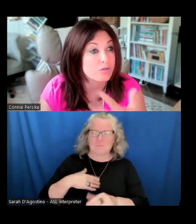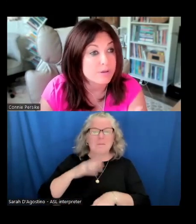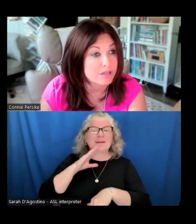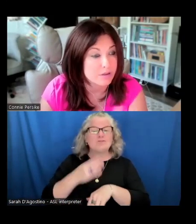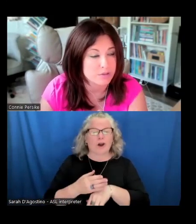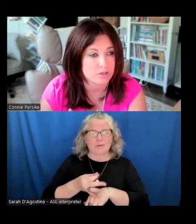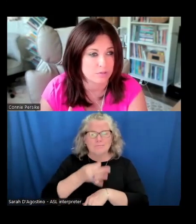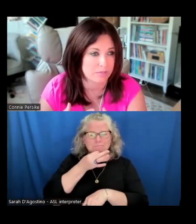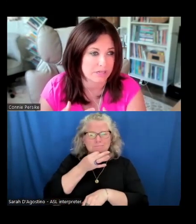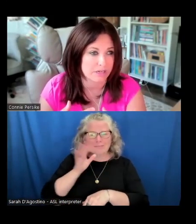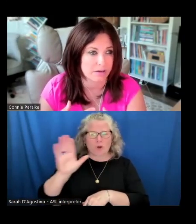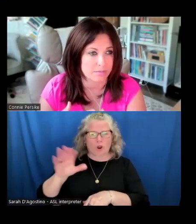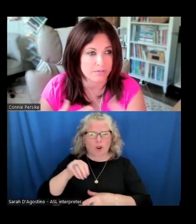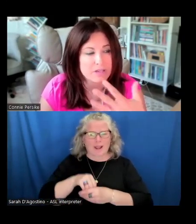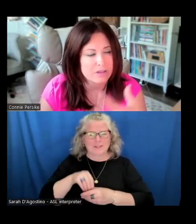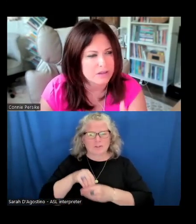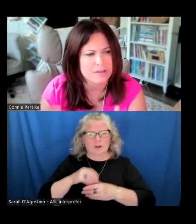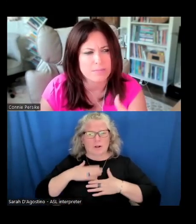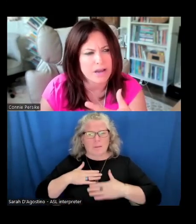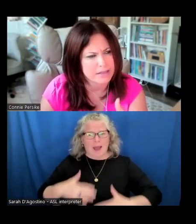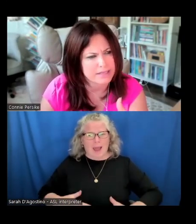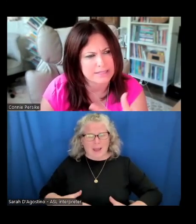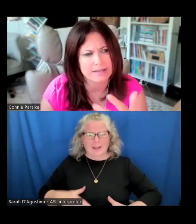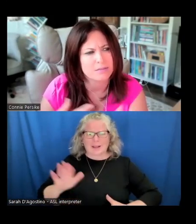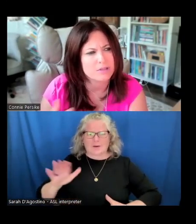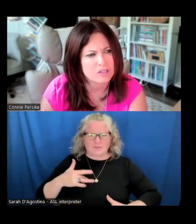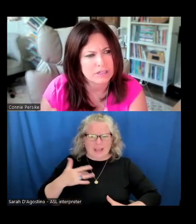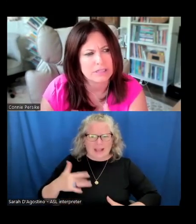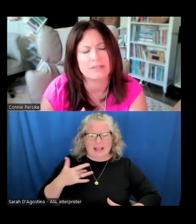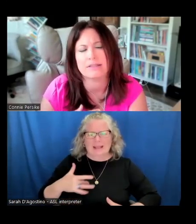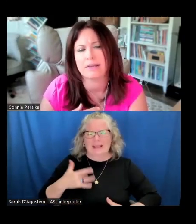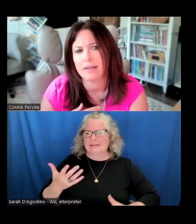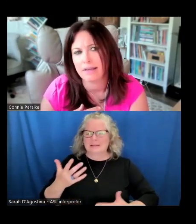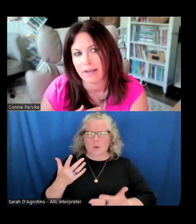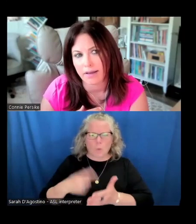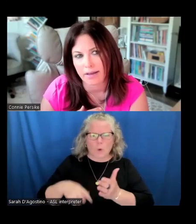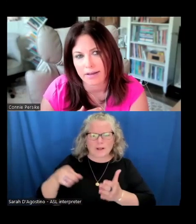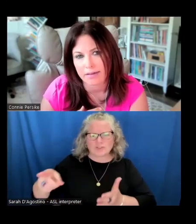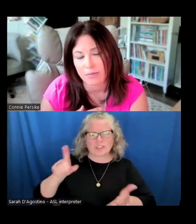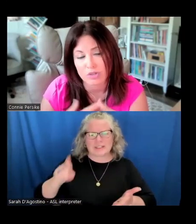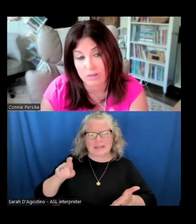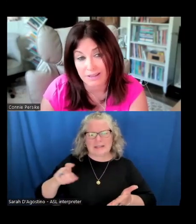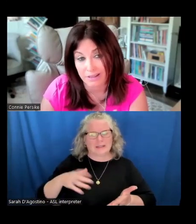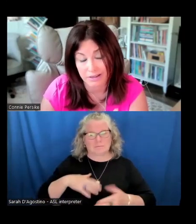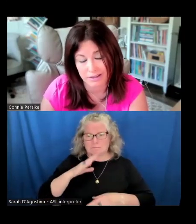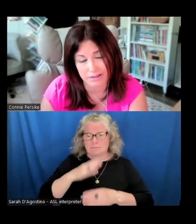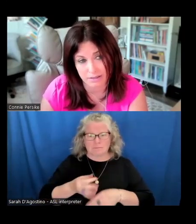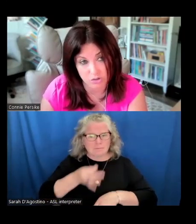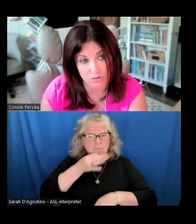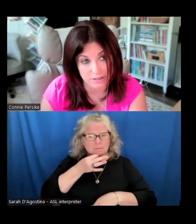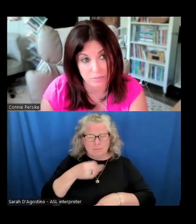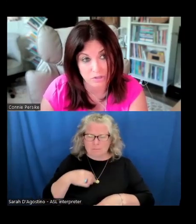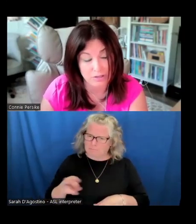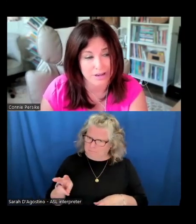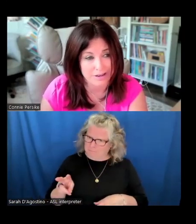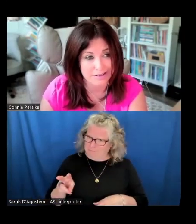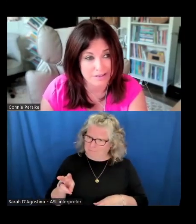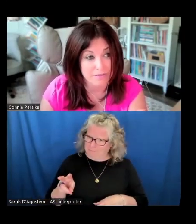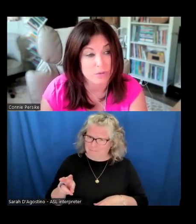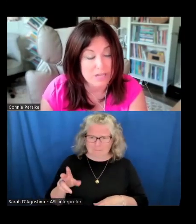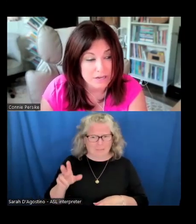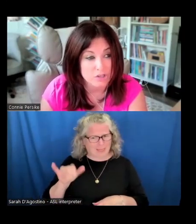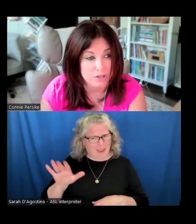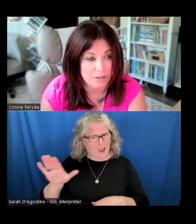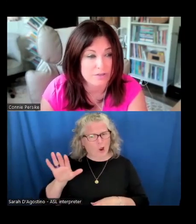and attributing those to meaning, feelings and bodily states and what she needs, which really is interoception and